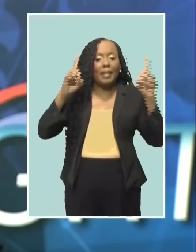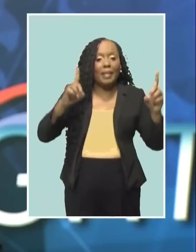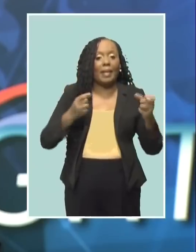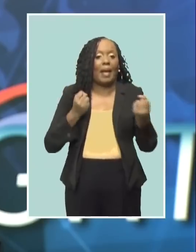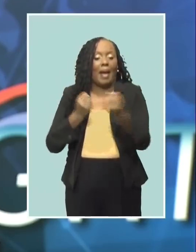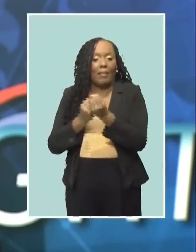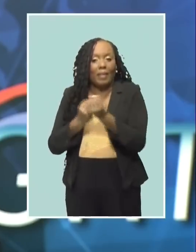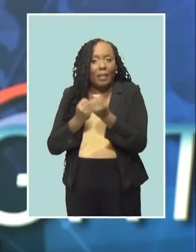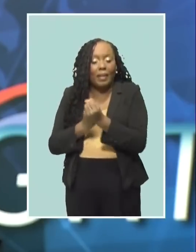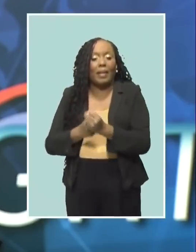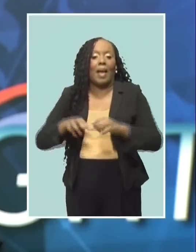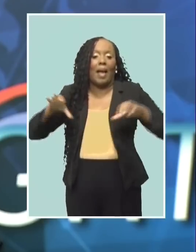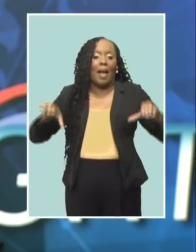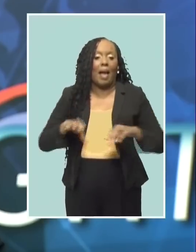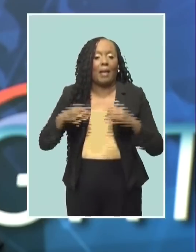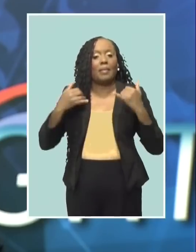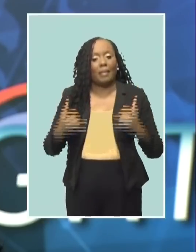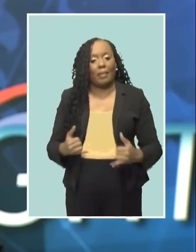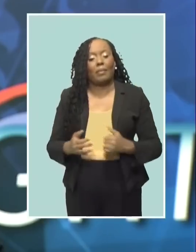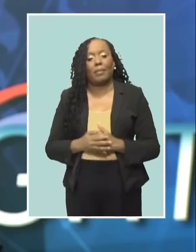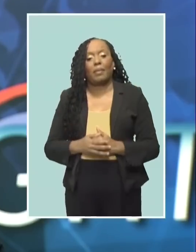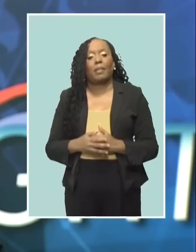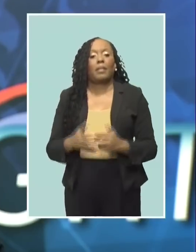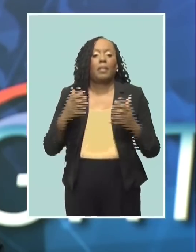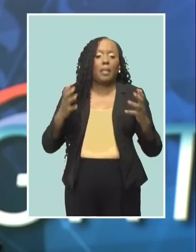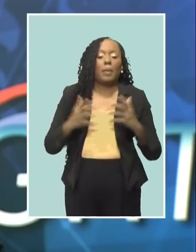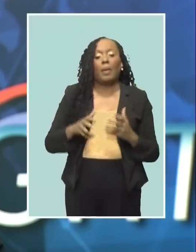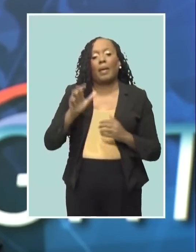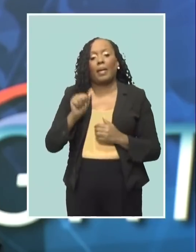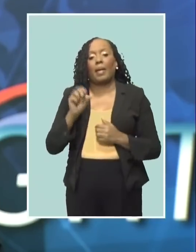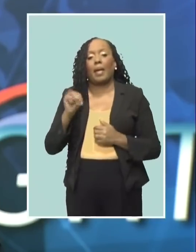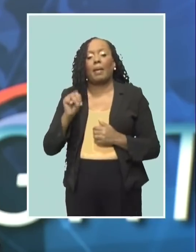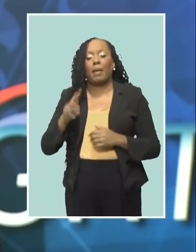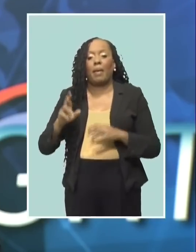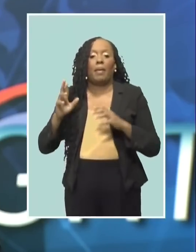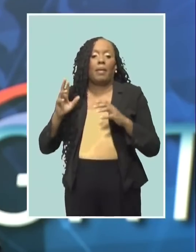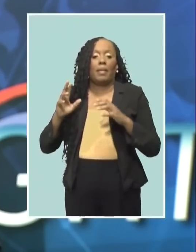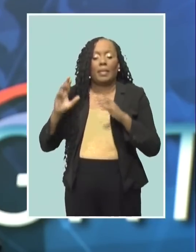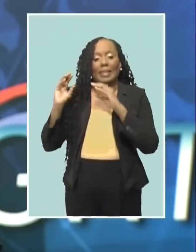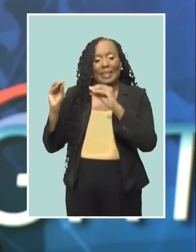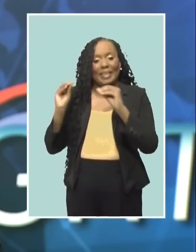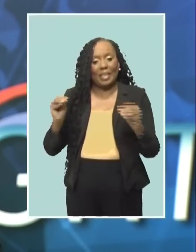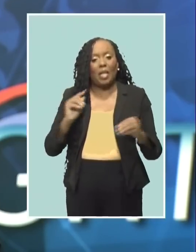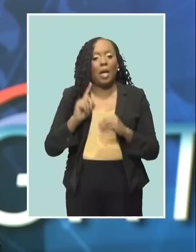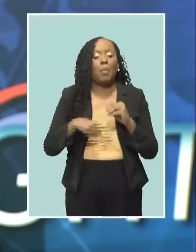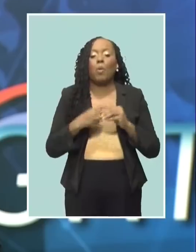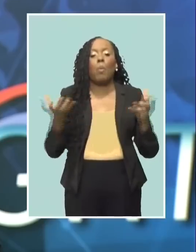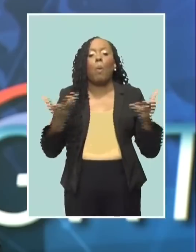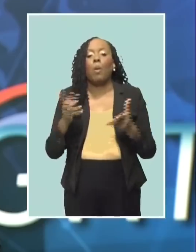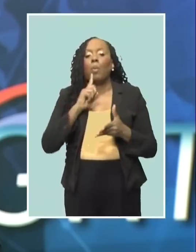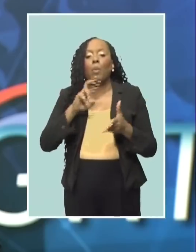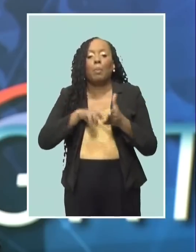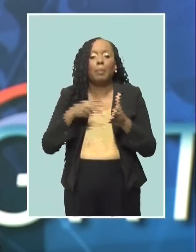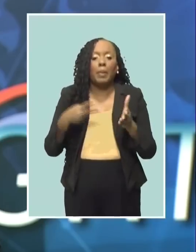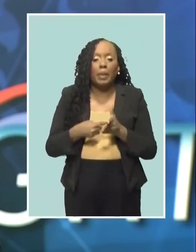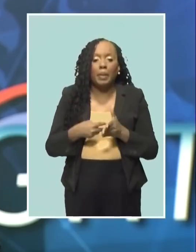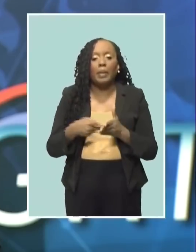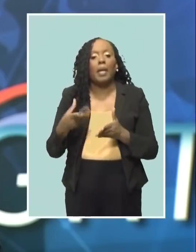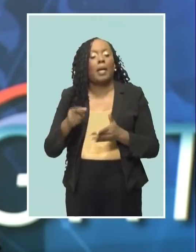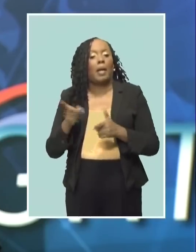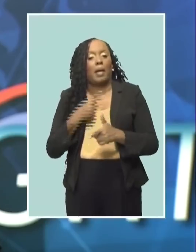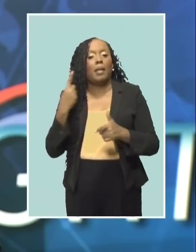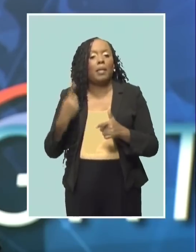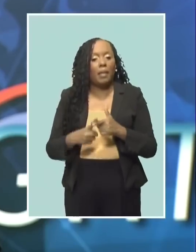on the global community to educate stakeholders on AMR, advocate for bold commitments, and take concrete actions